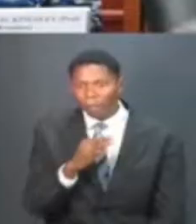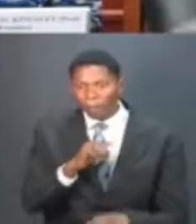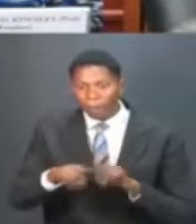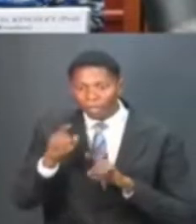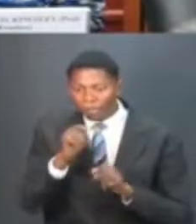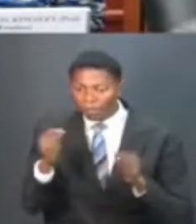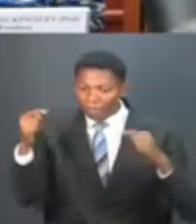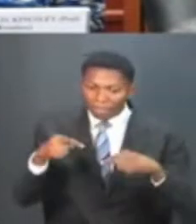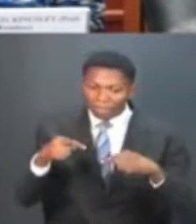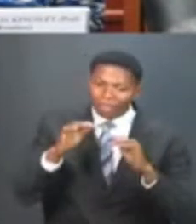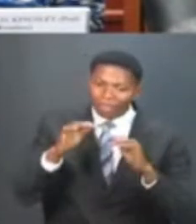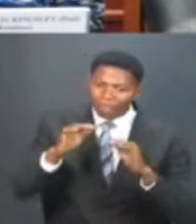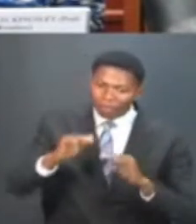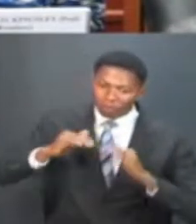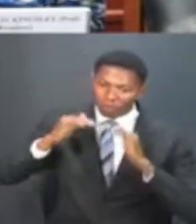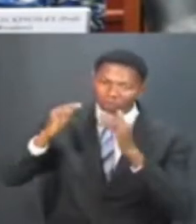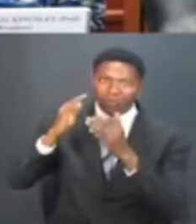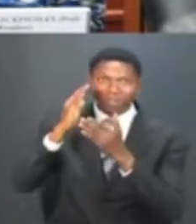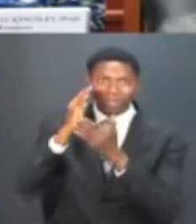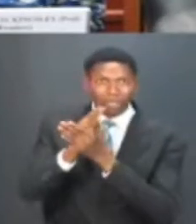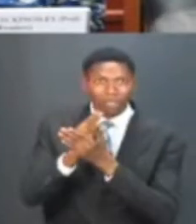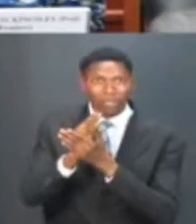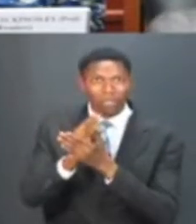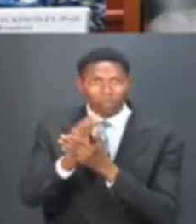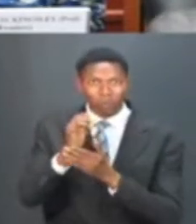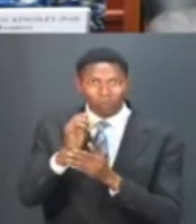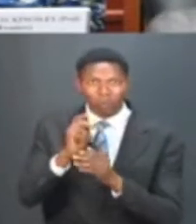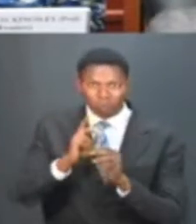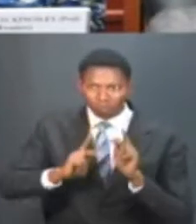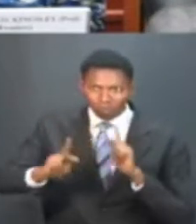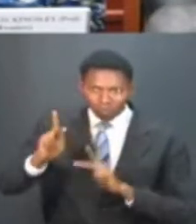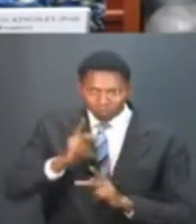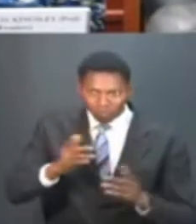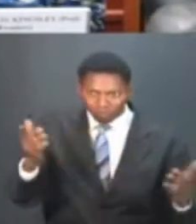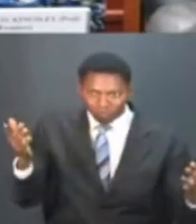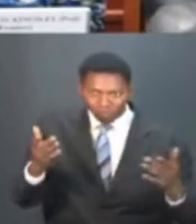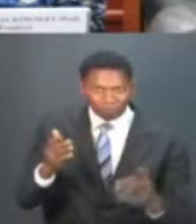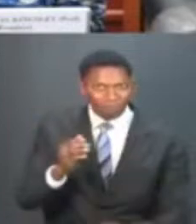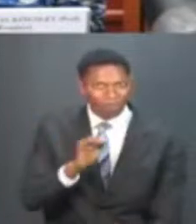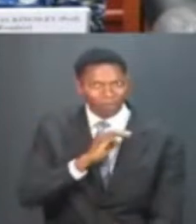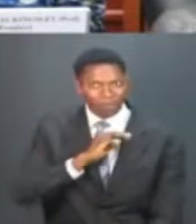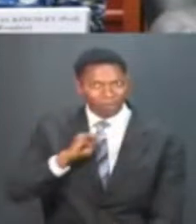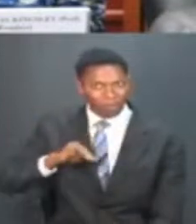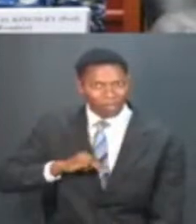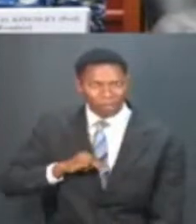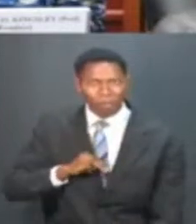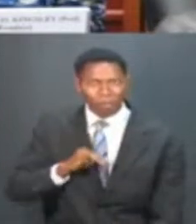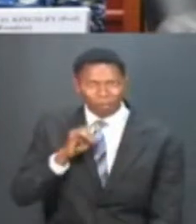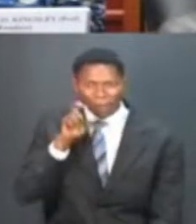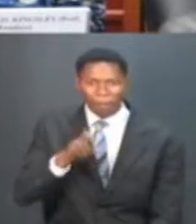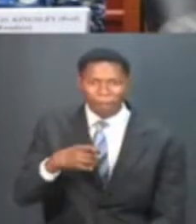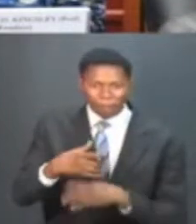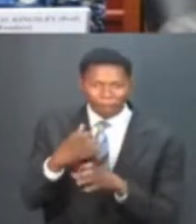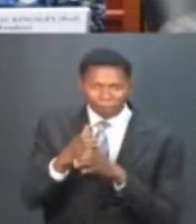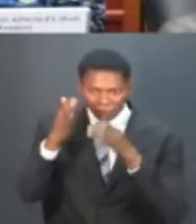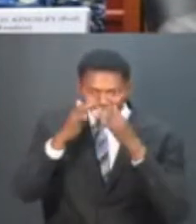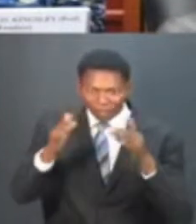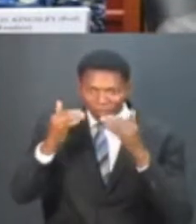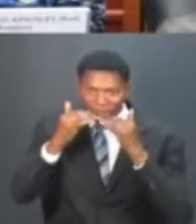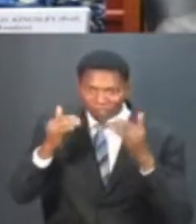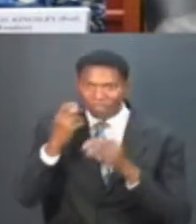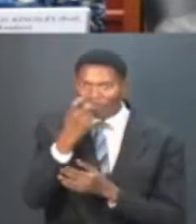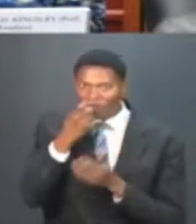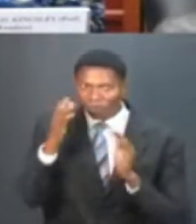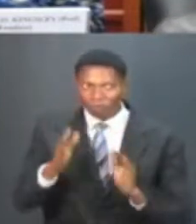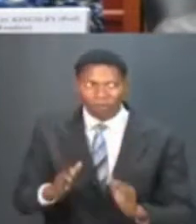the people of, we in Parliament will stand by any initiative to create that awareness. I thank you, Mr. Speaker, for